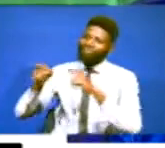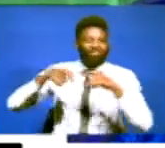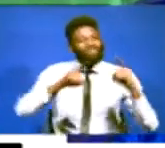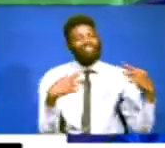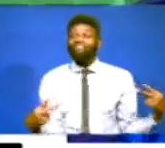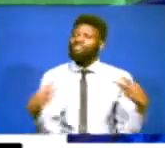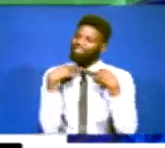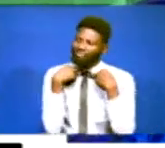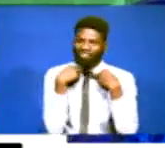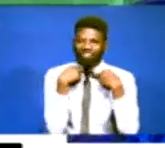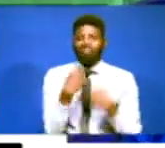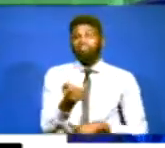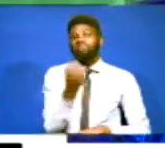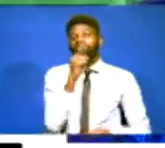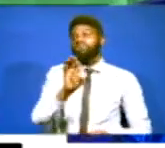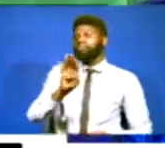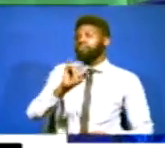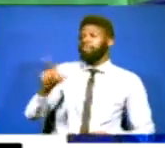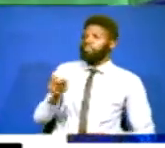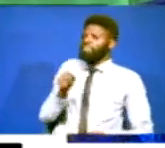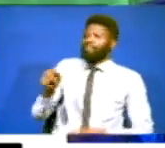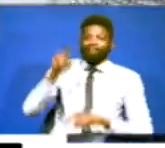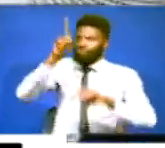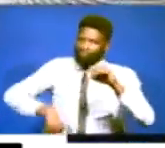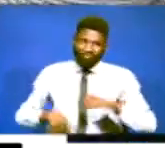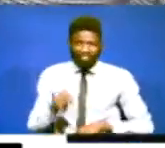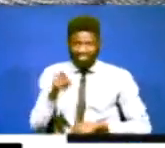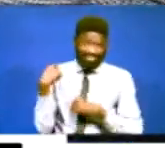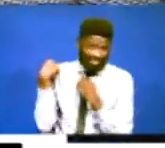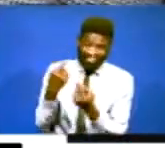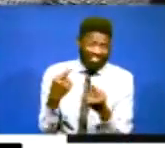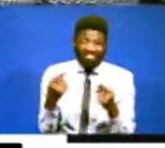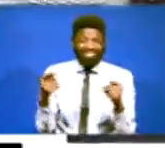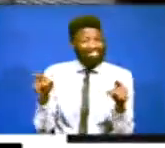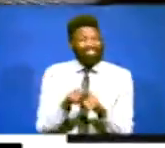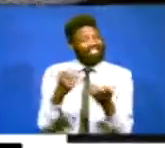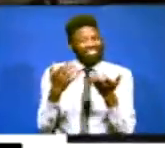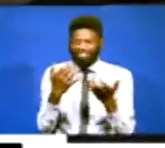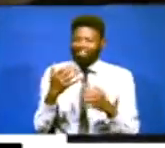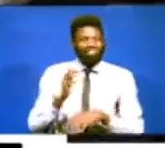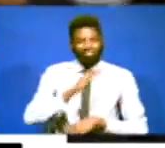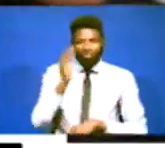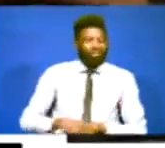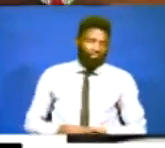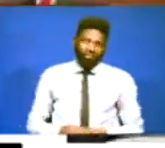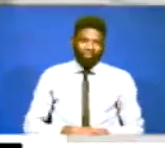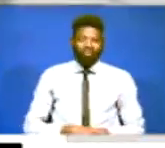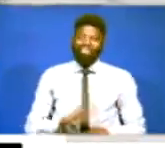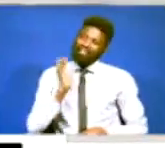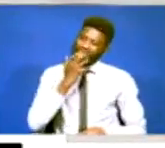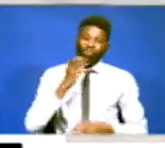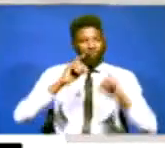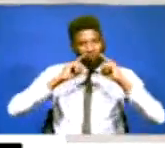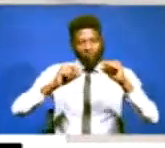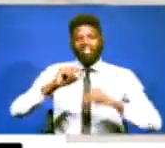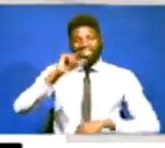with medical bills. That should never have been the case. Gachagua said the Kenya Kwanza government is looking into the plight